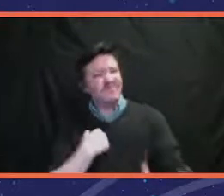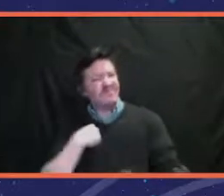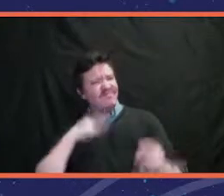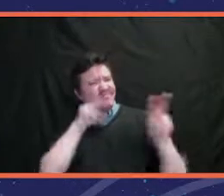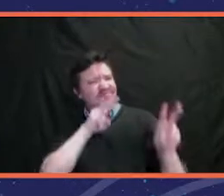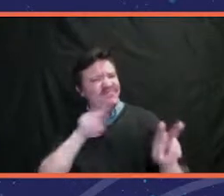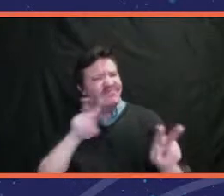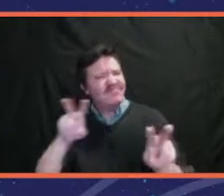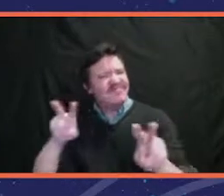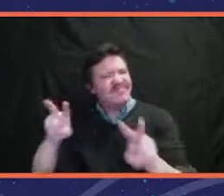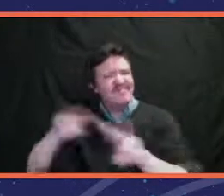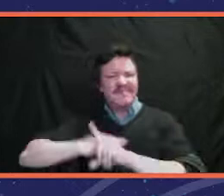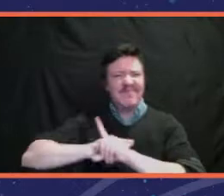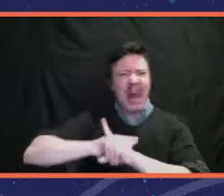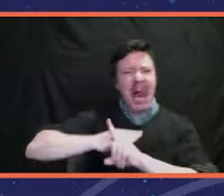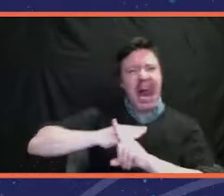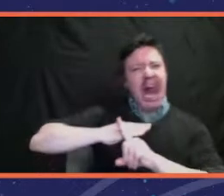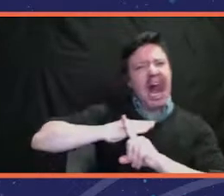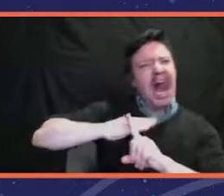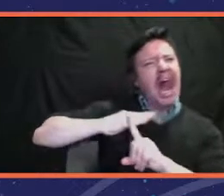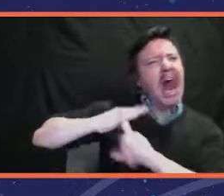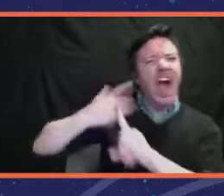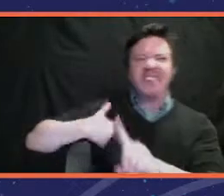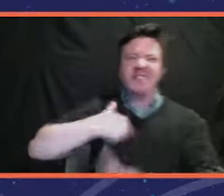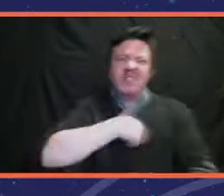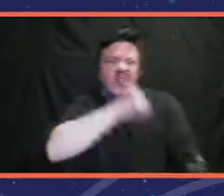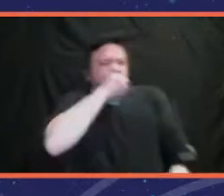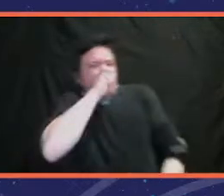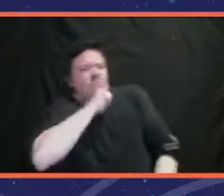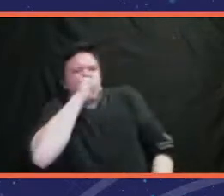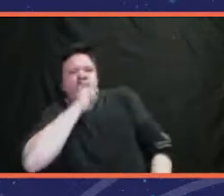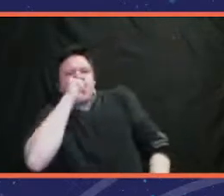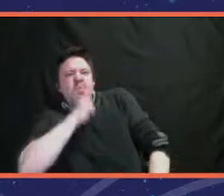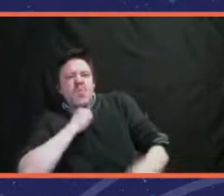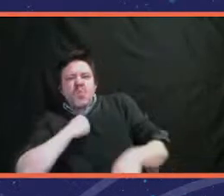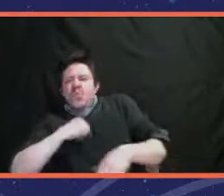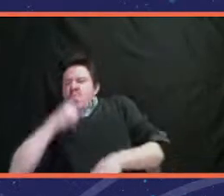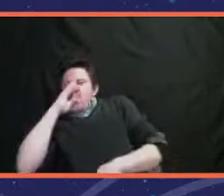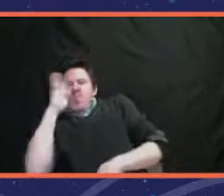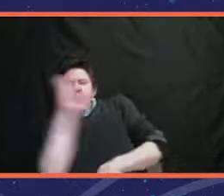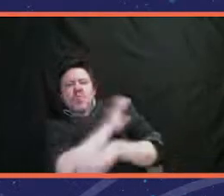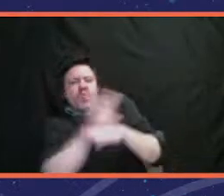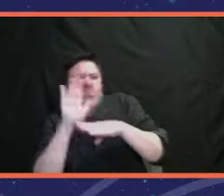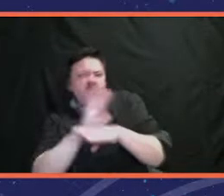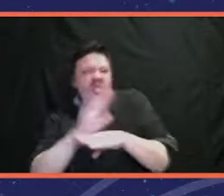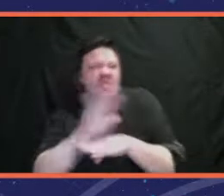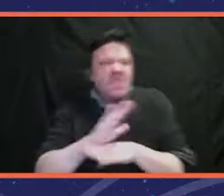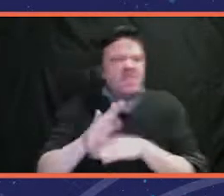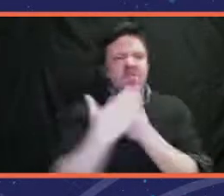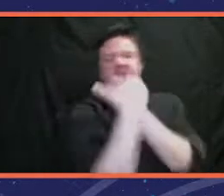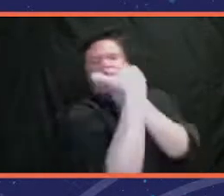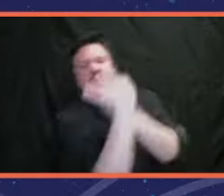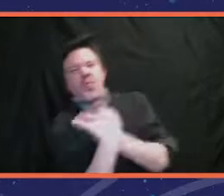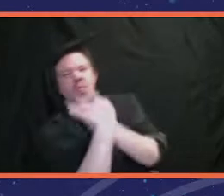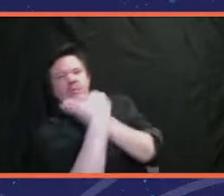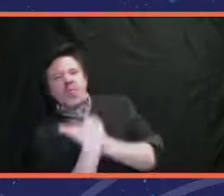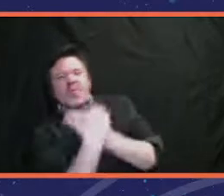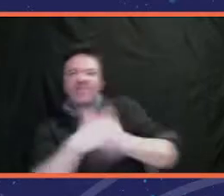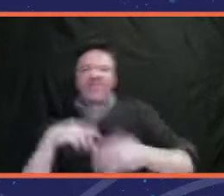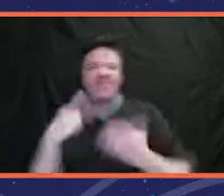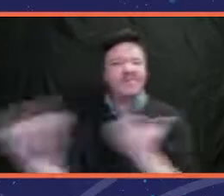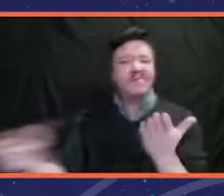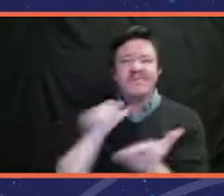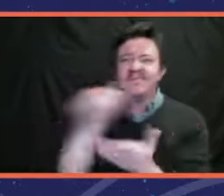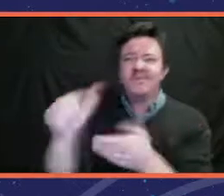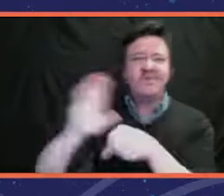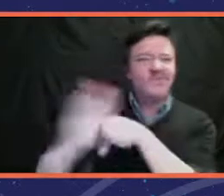We too busy surviving and in a rush, ready to press that to live a place is not enough. So what we gon'